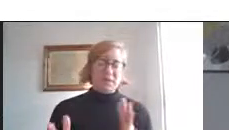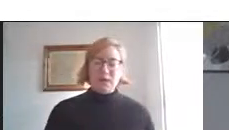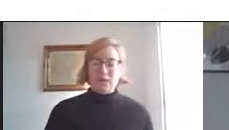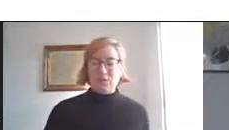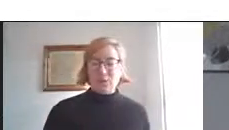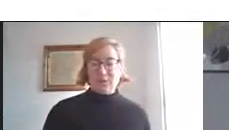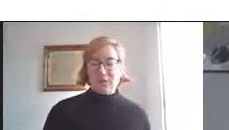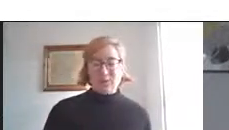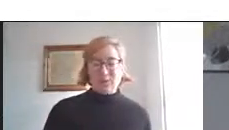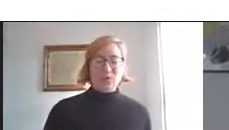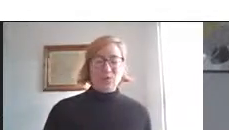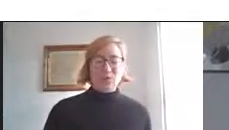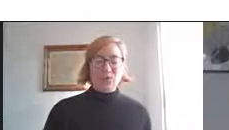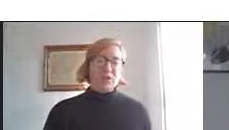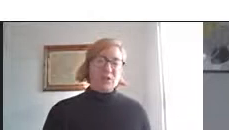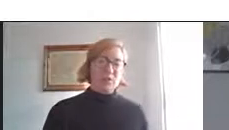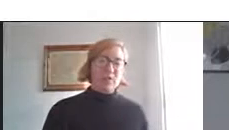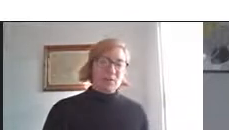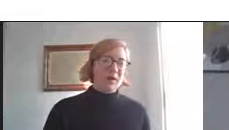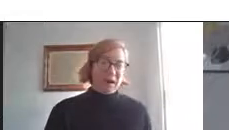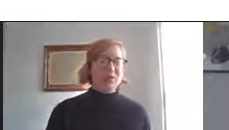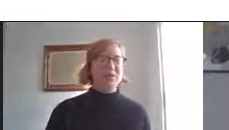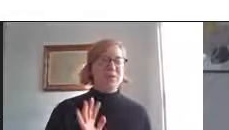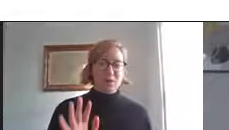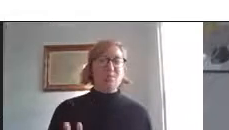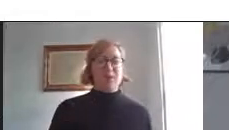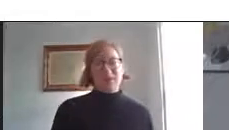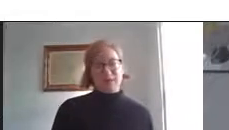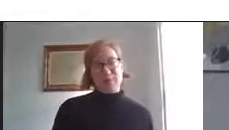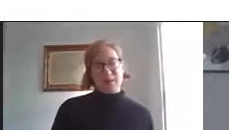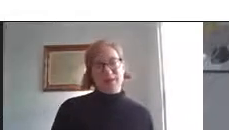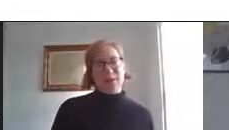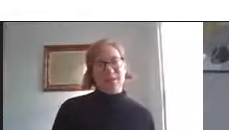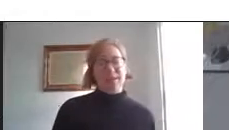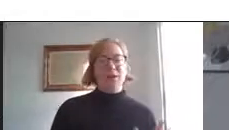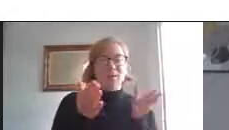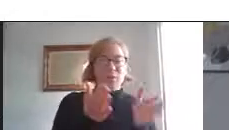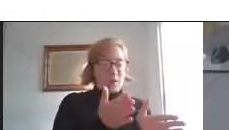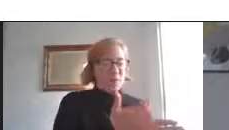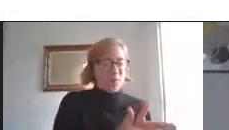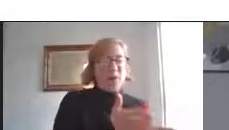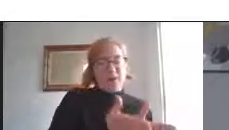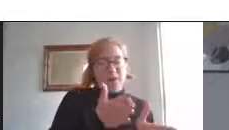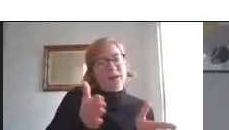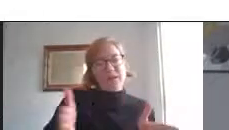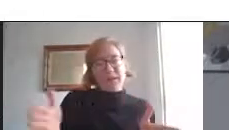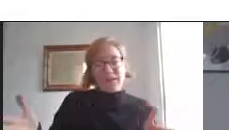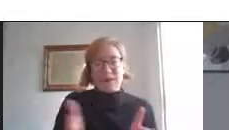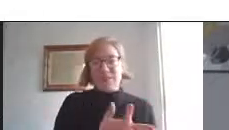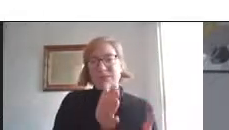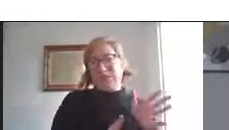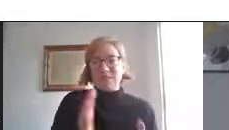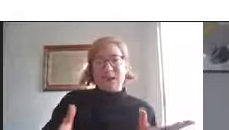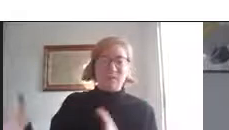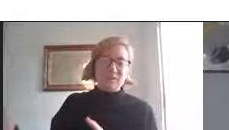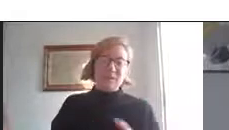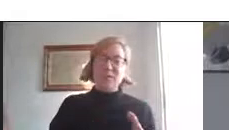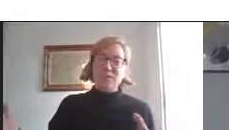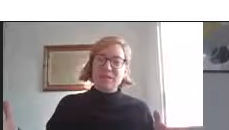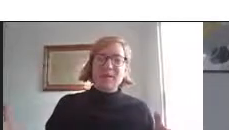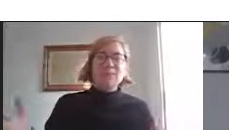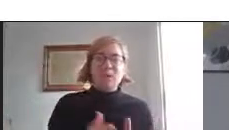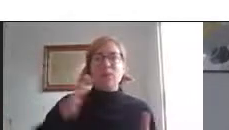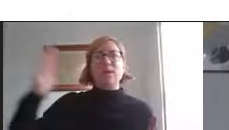fairly neutral in that kind of midpoint, and also just reassuring them that there is no pressure to speak. You know, we're going to work on these tiny steps, these little